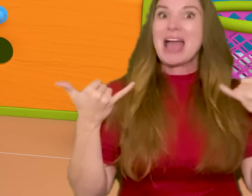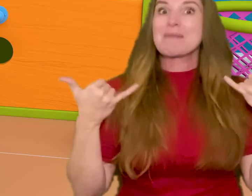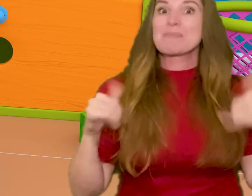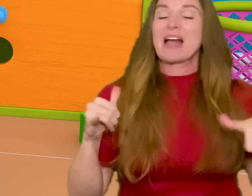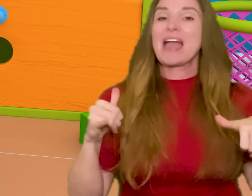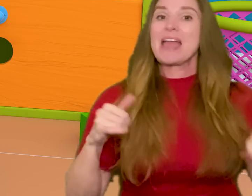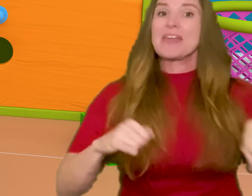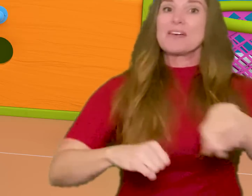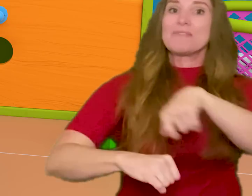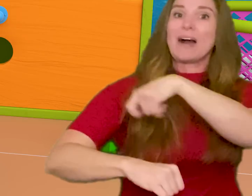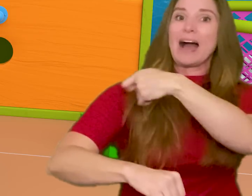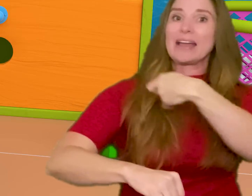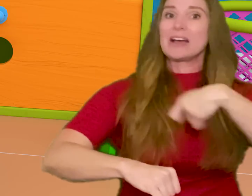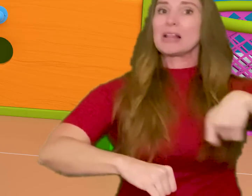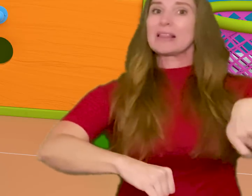then